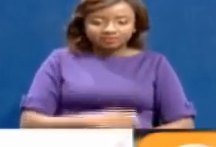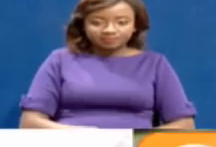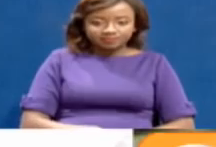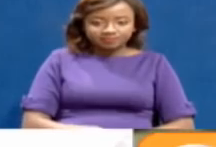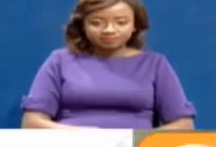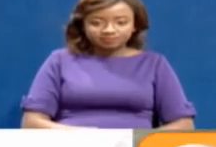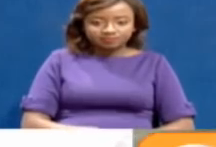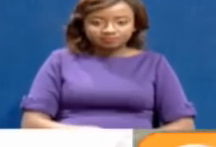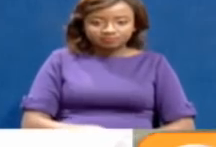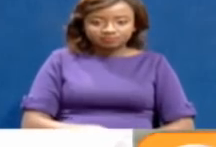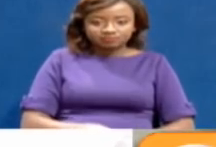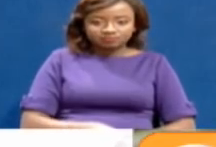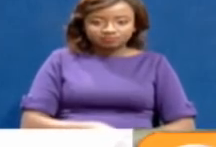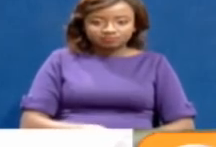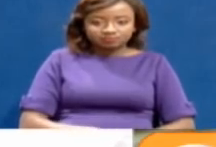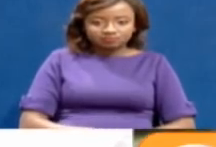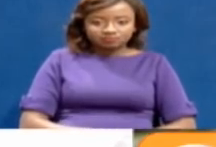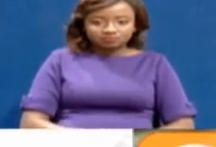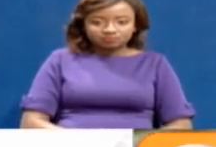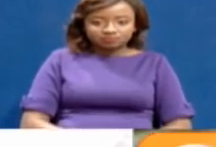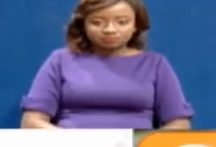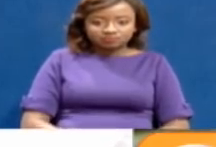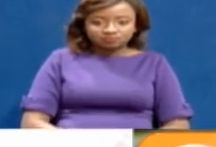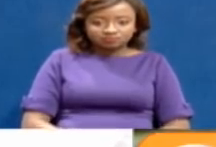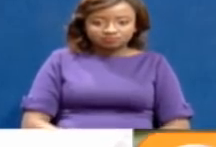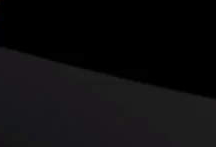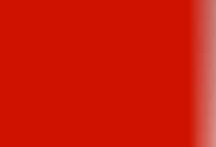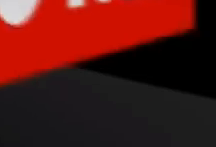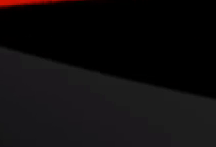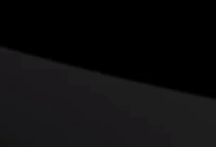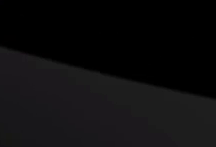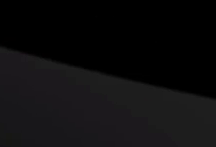Reporting for the Monday Report, I'm Wahiga Mwaura.